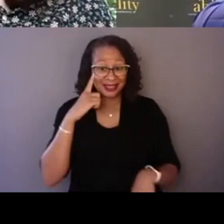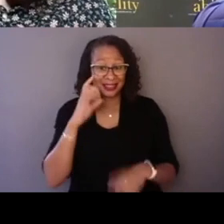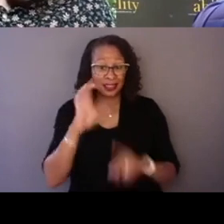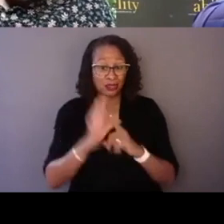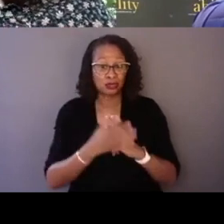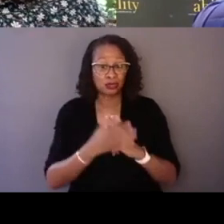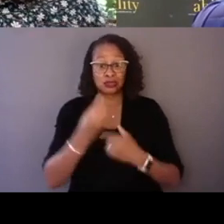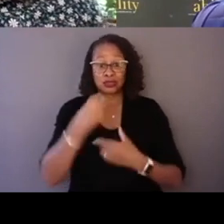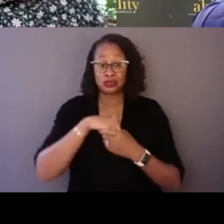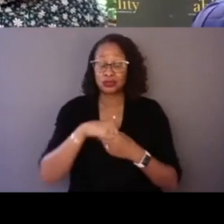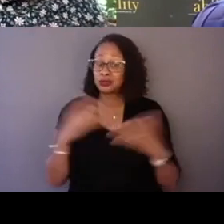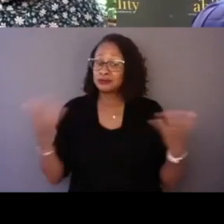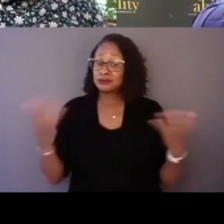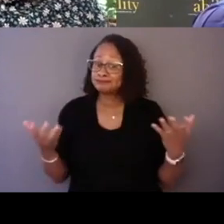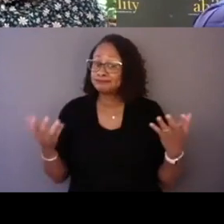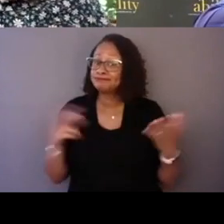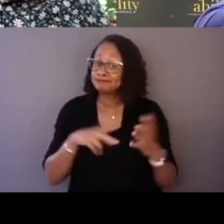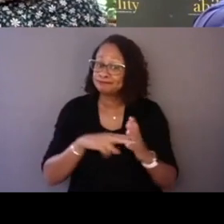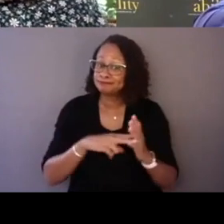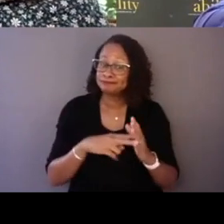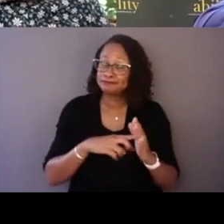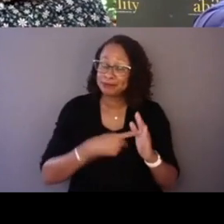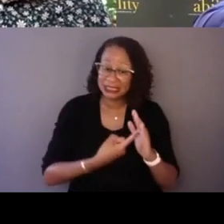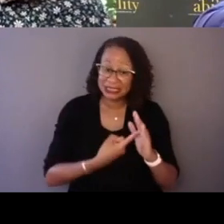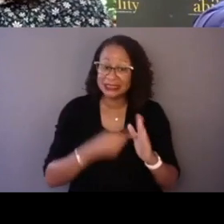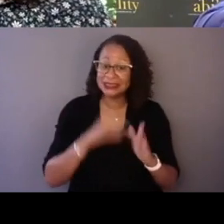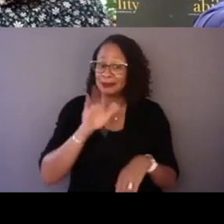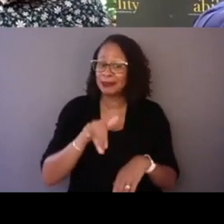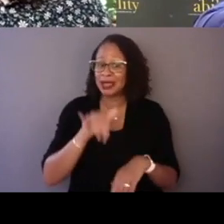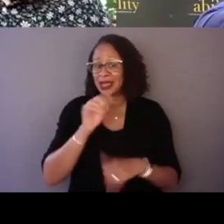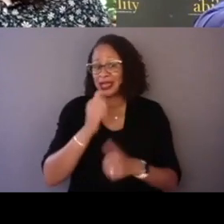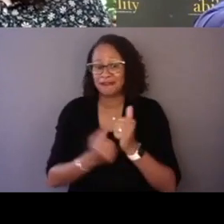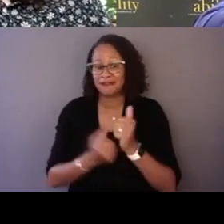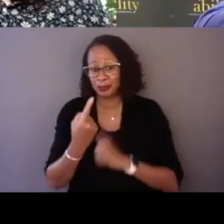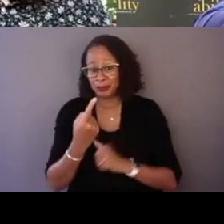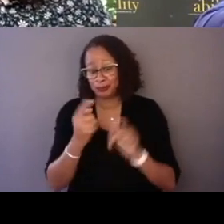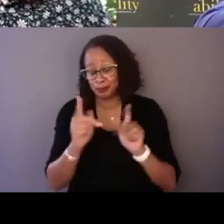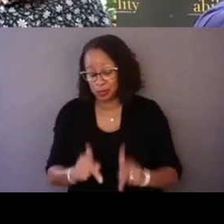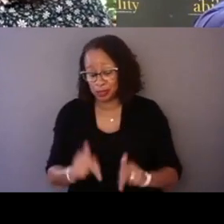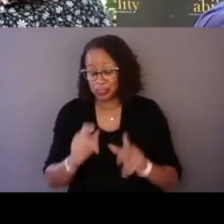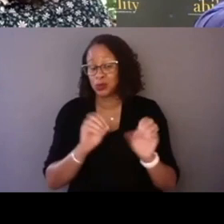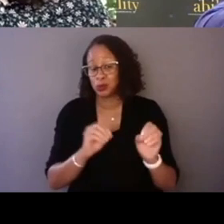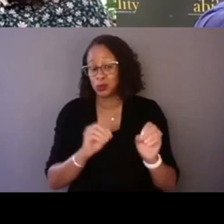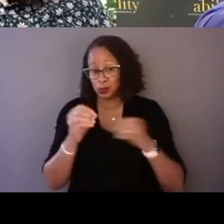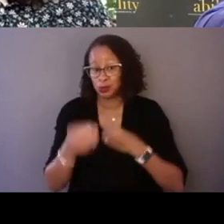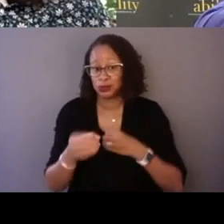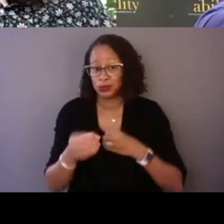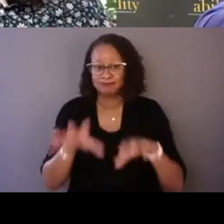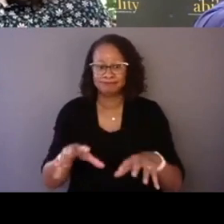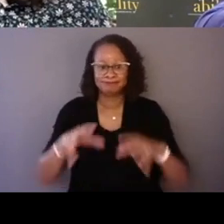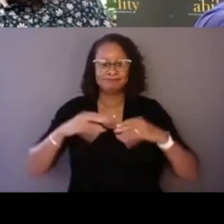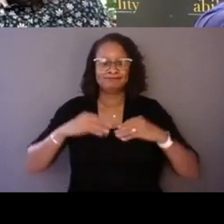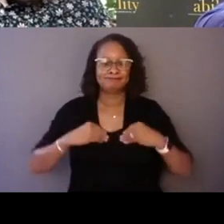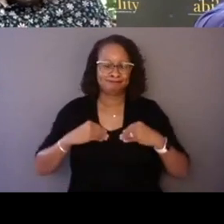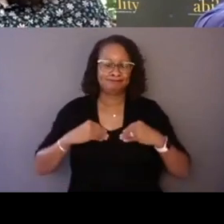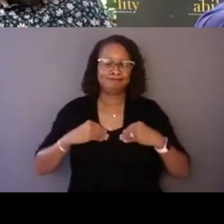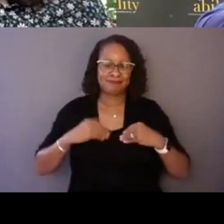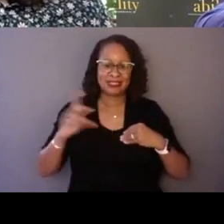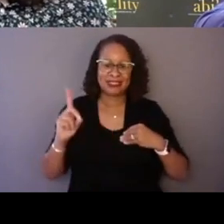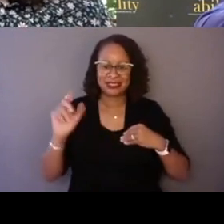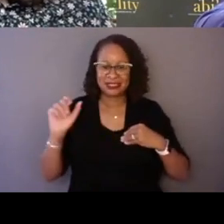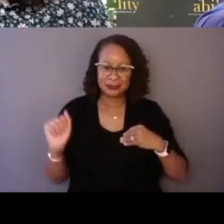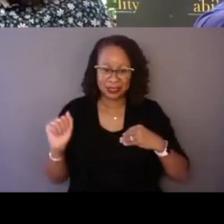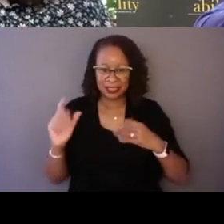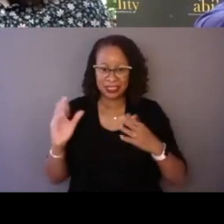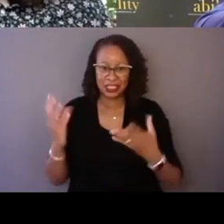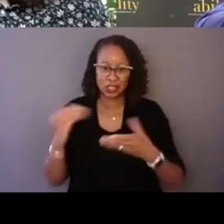inclusion begins by everyone in an organization taking ownership of disability